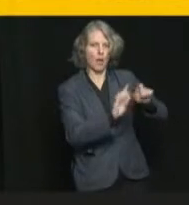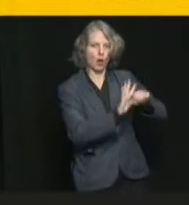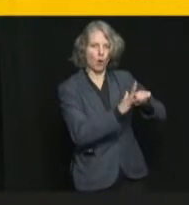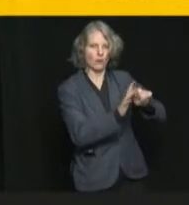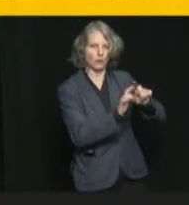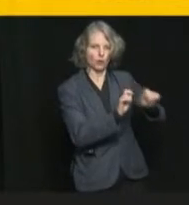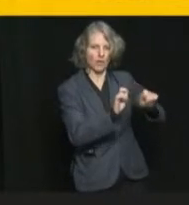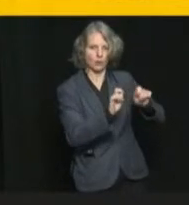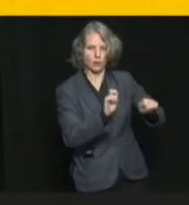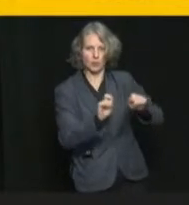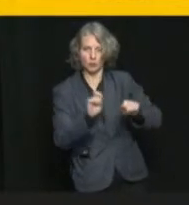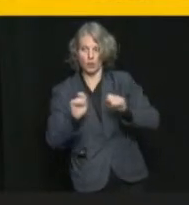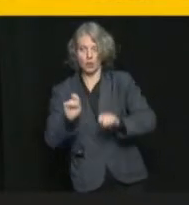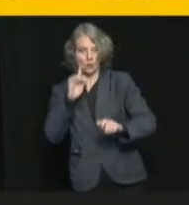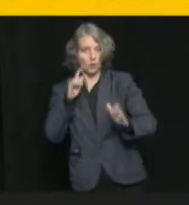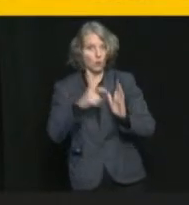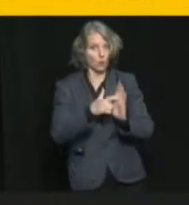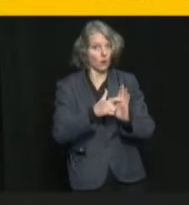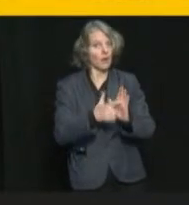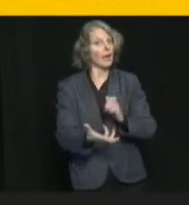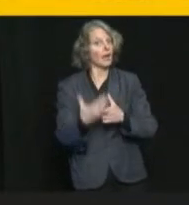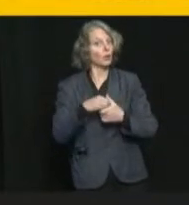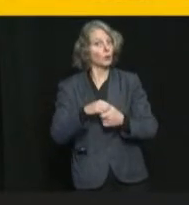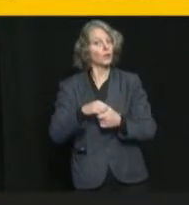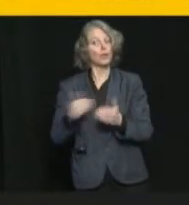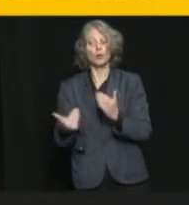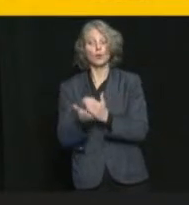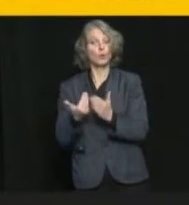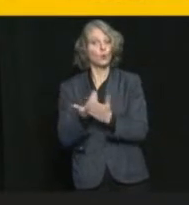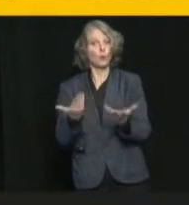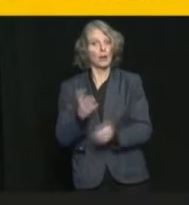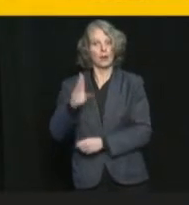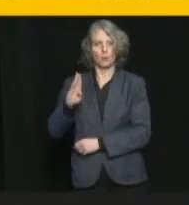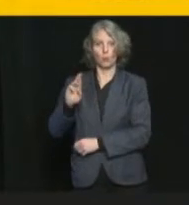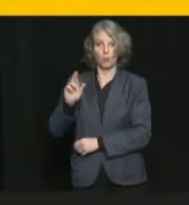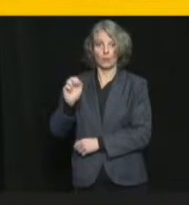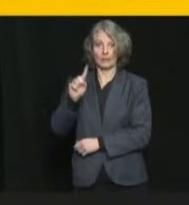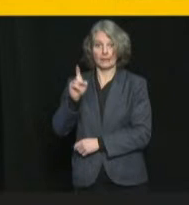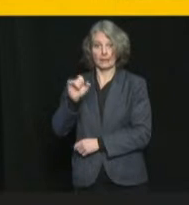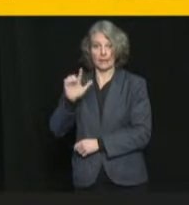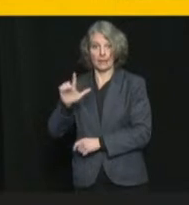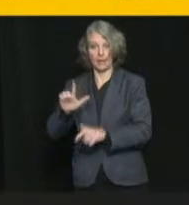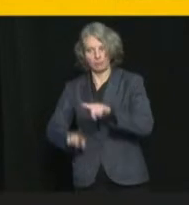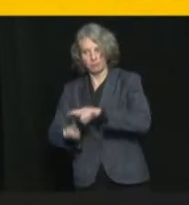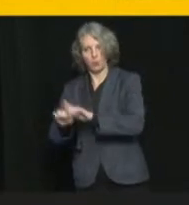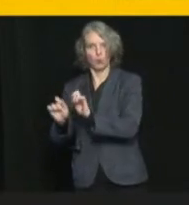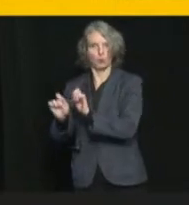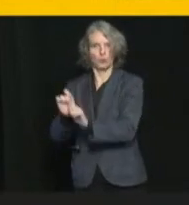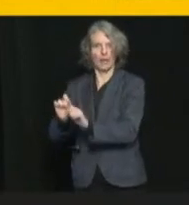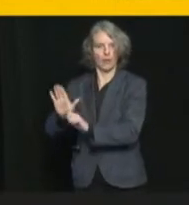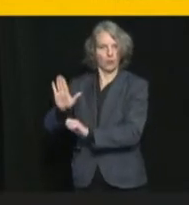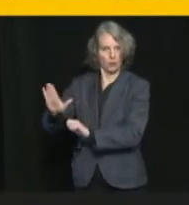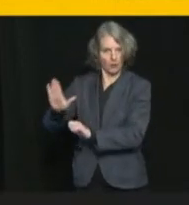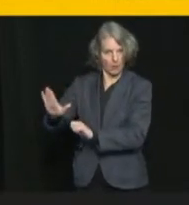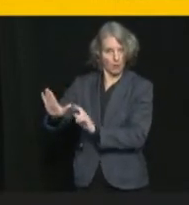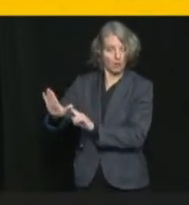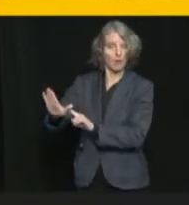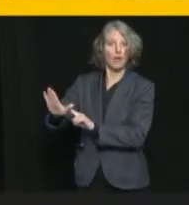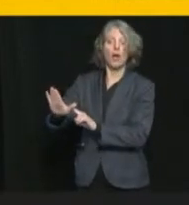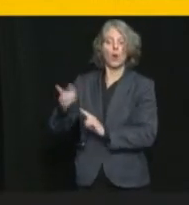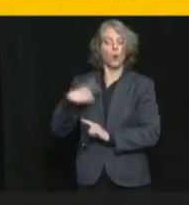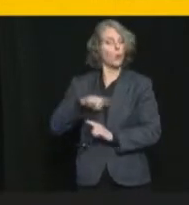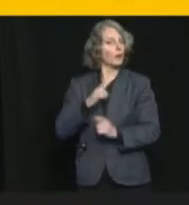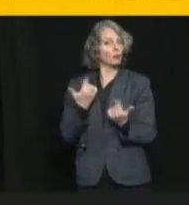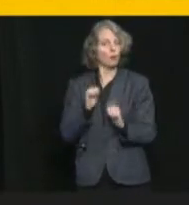country, including the concerning Brazil variant. We're doing whatever it takes to protect Canadians, including looking